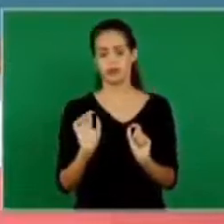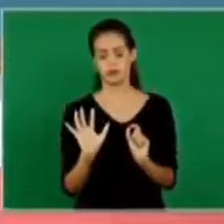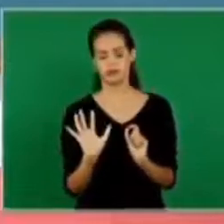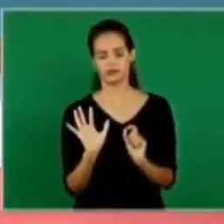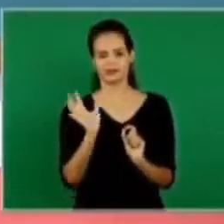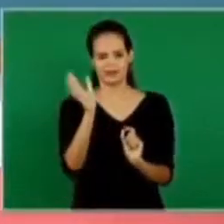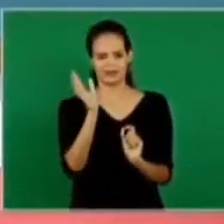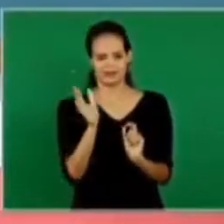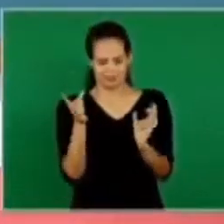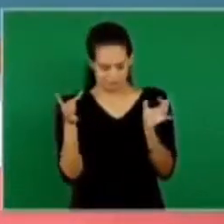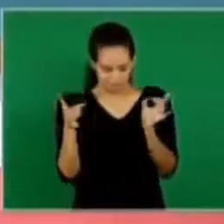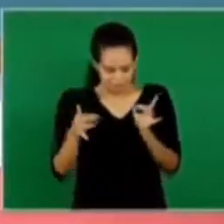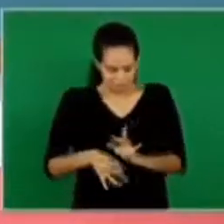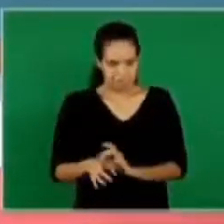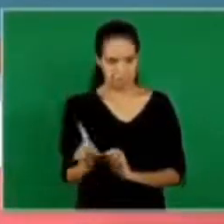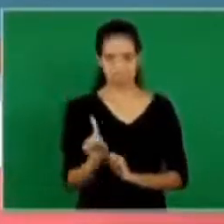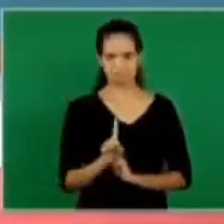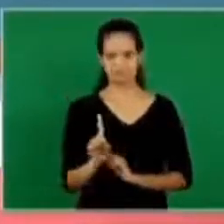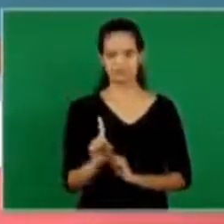that they are not ready.